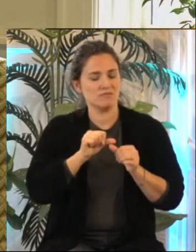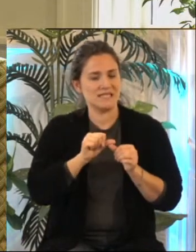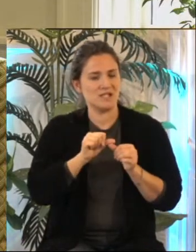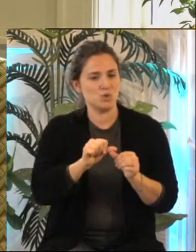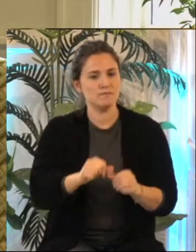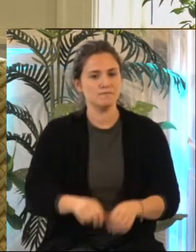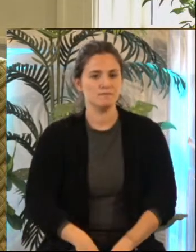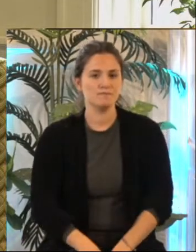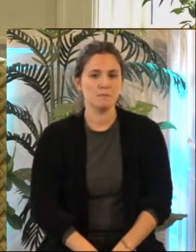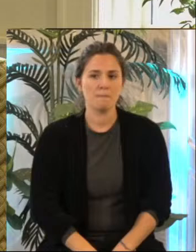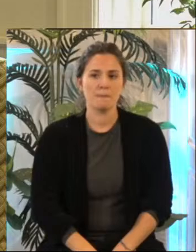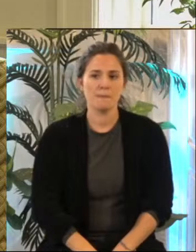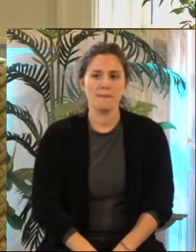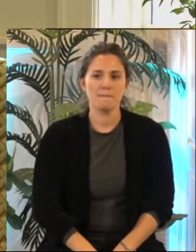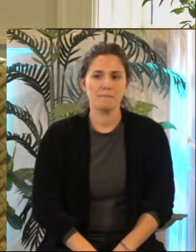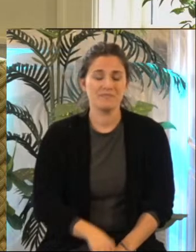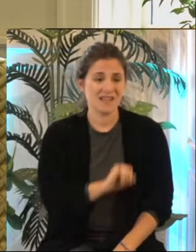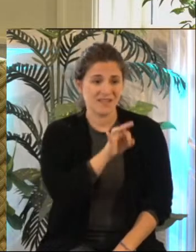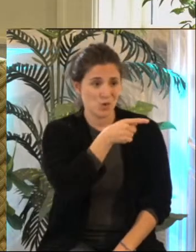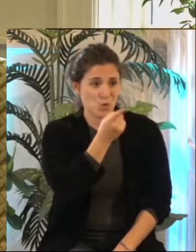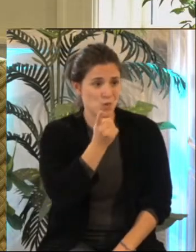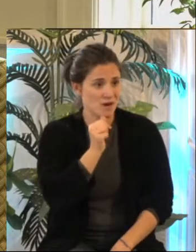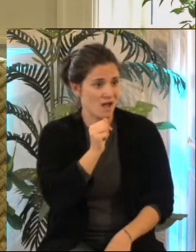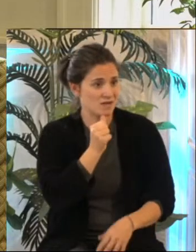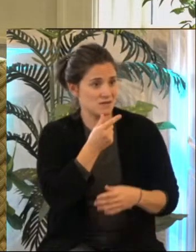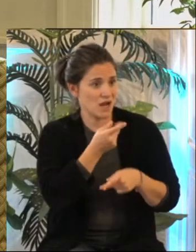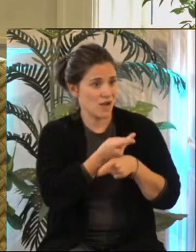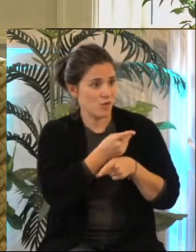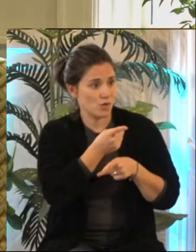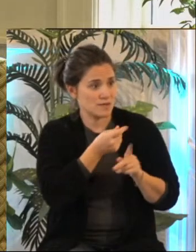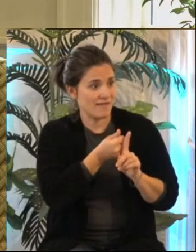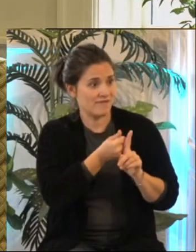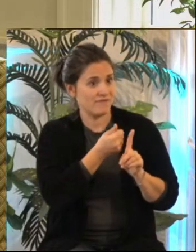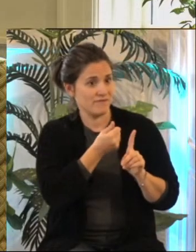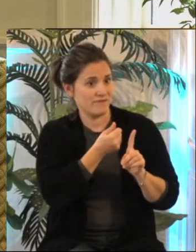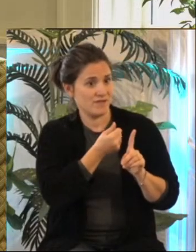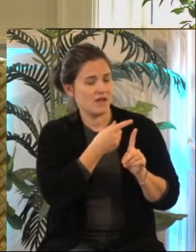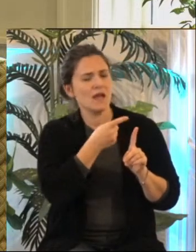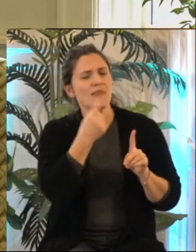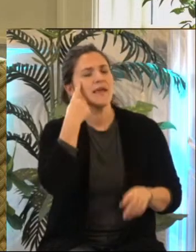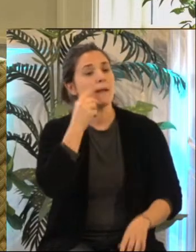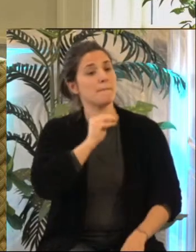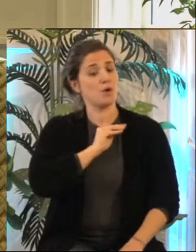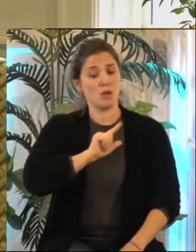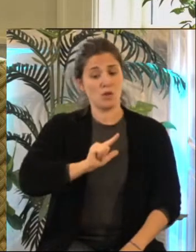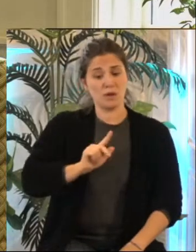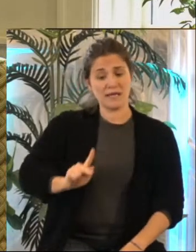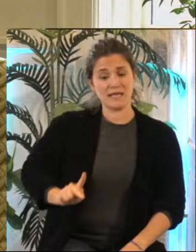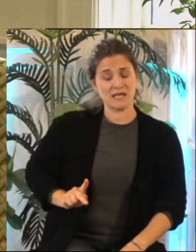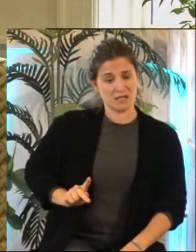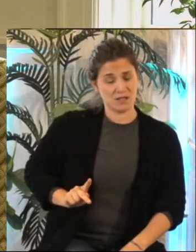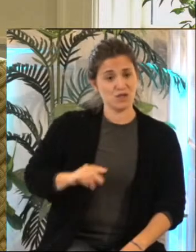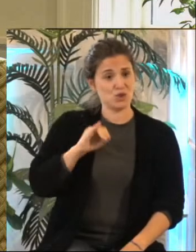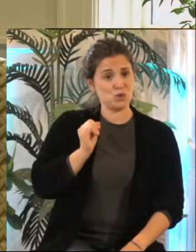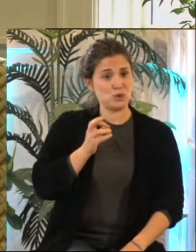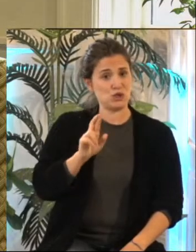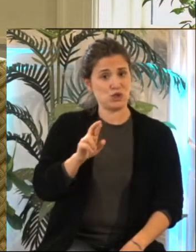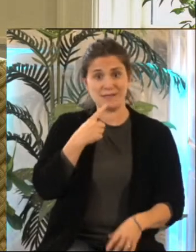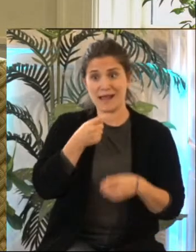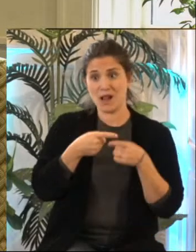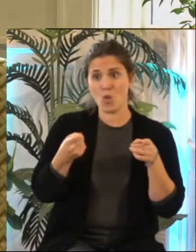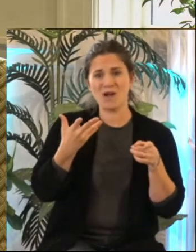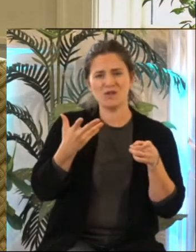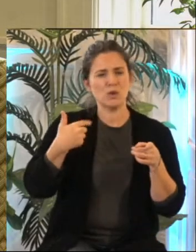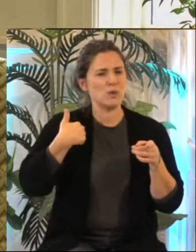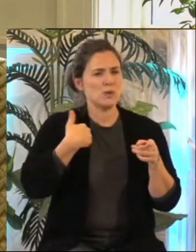yourself and not thinking about anyone else. To paraphrase Dr. Martin Luther King Jr., we don't want to become adjusted to a